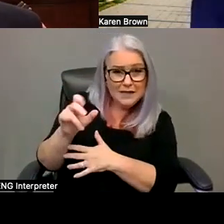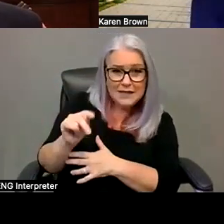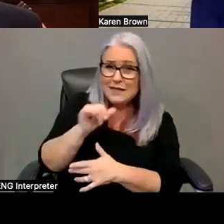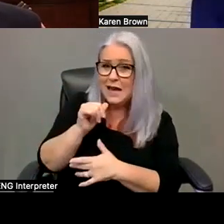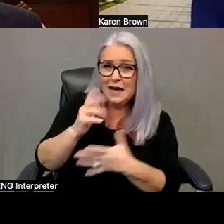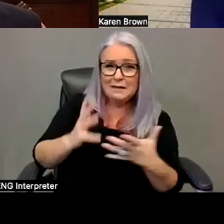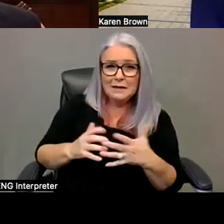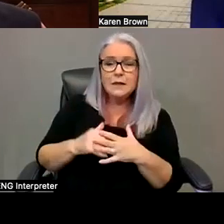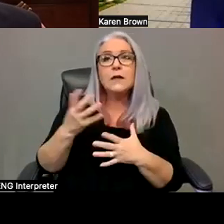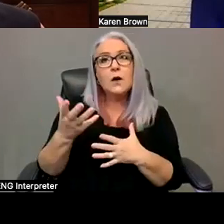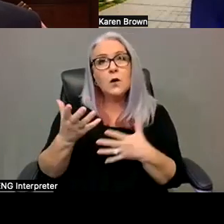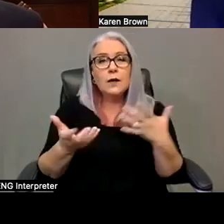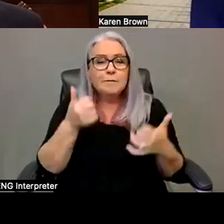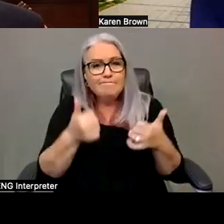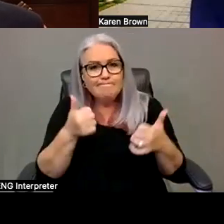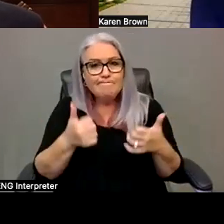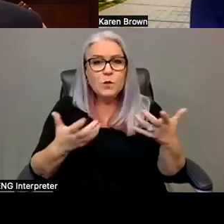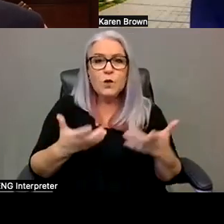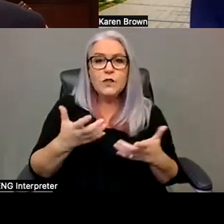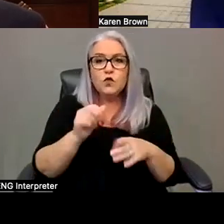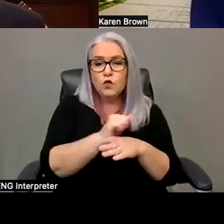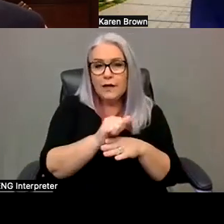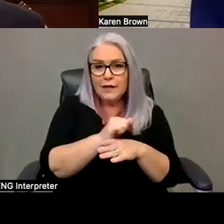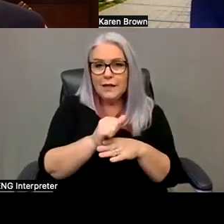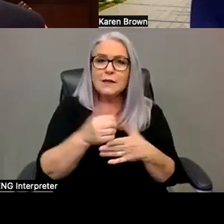which training, if you will.